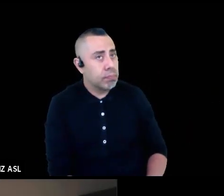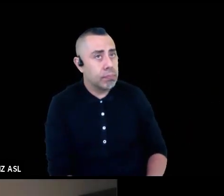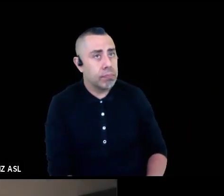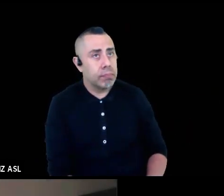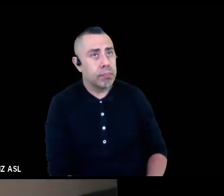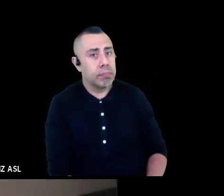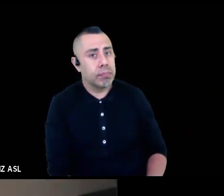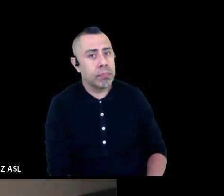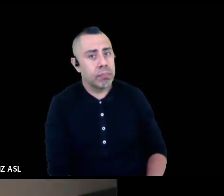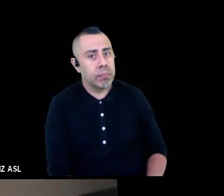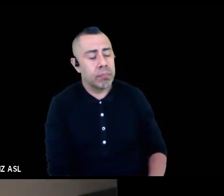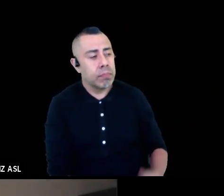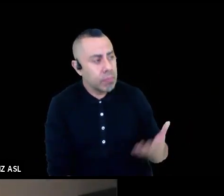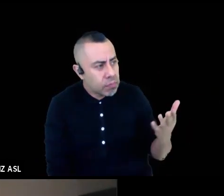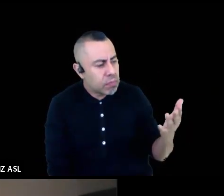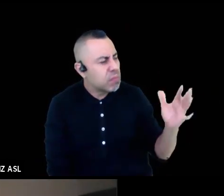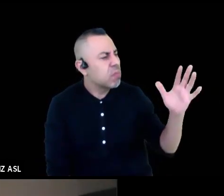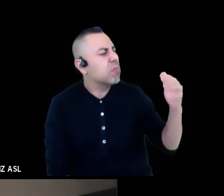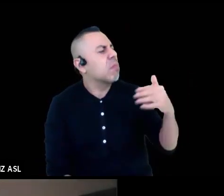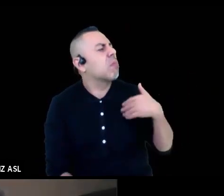There, I quit.